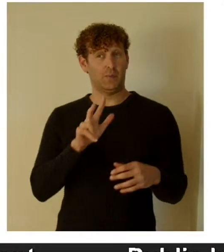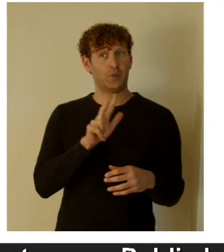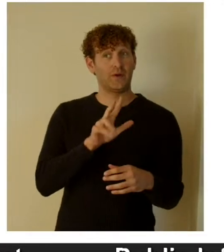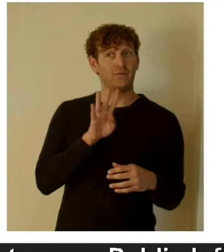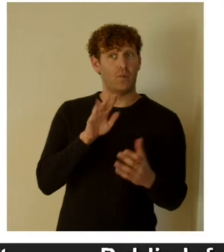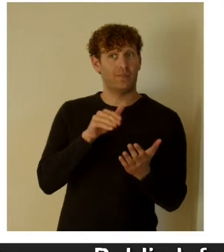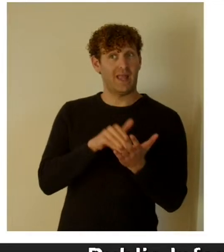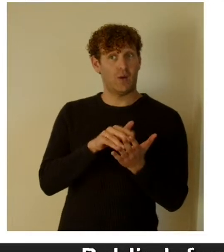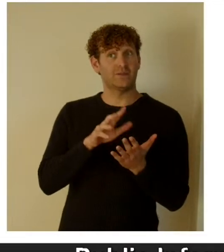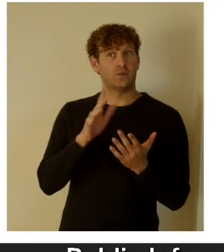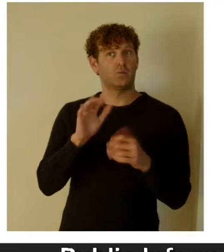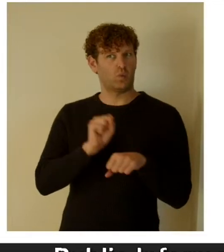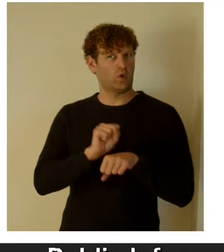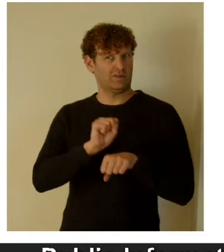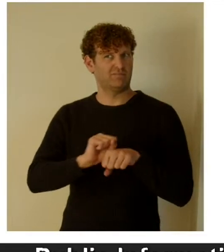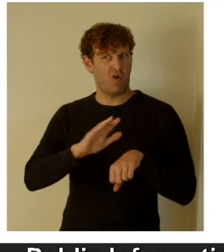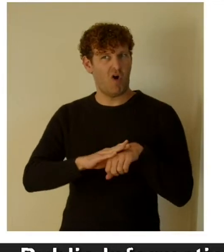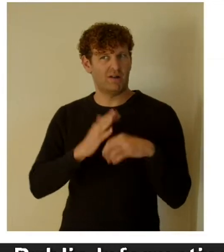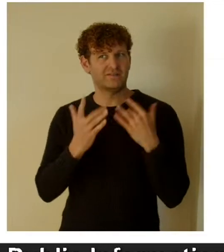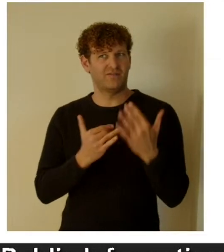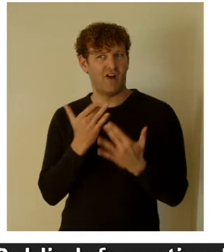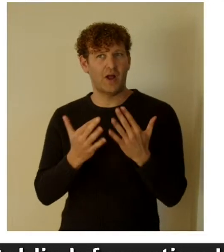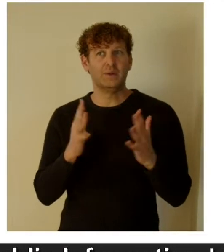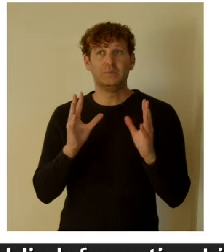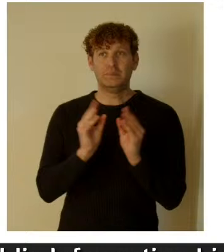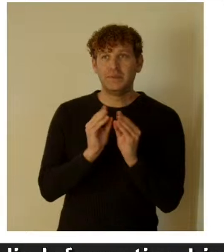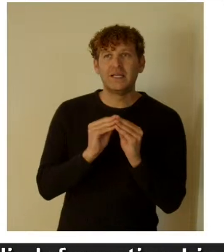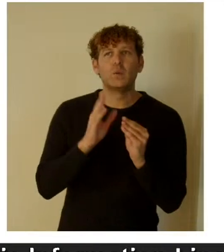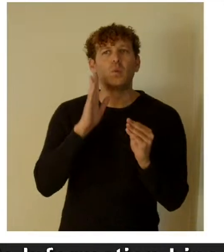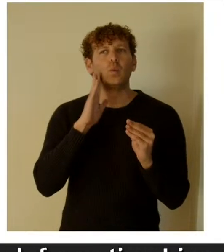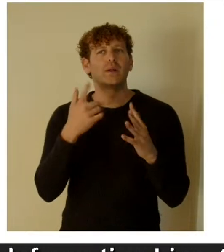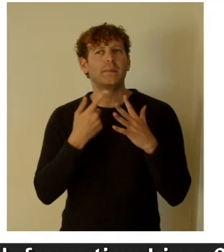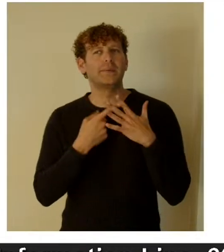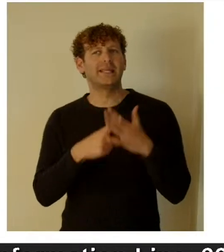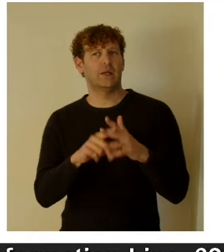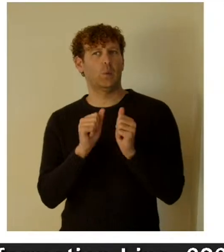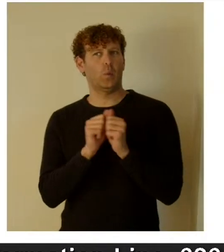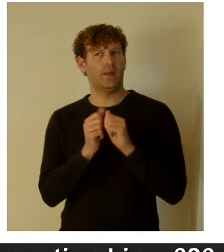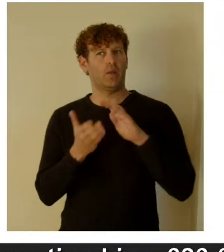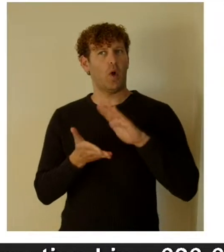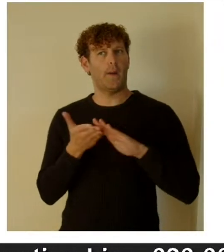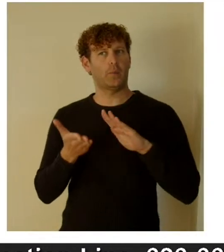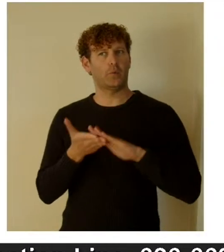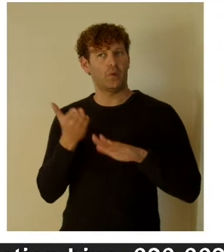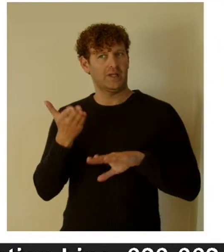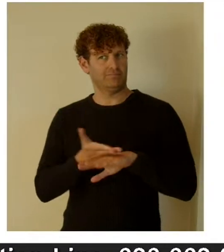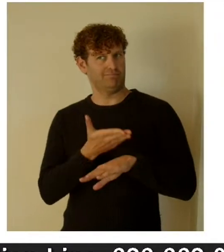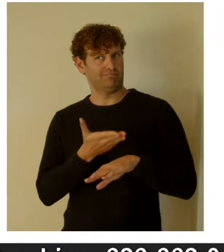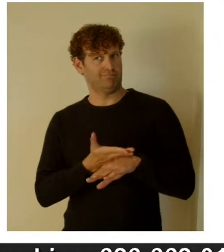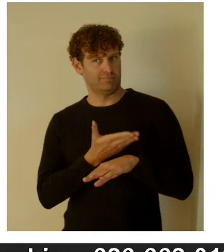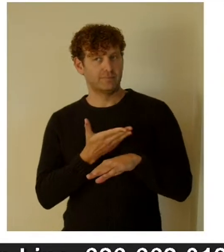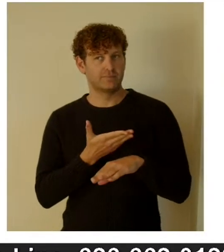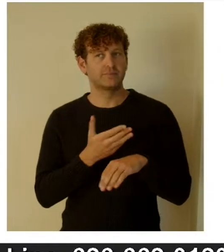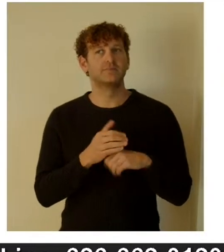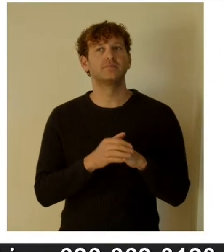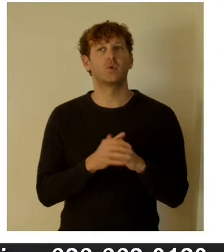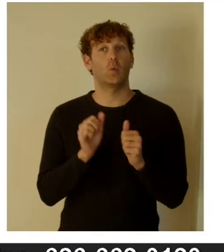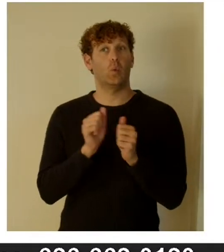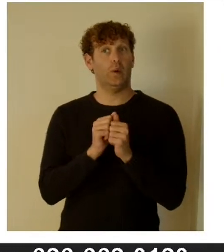fire. Tonight's meeting, we're going to start out with an operational update with Operations Section Chief Ernie Villa.